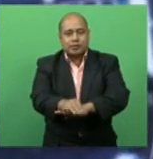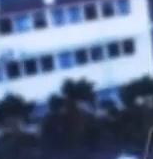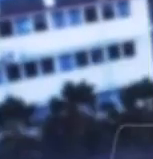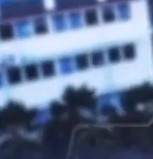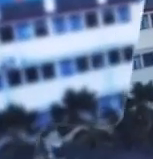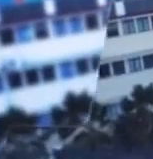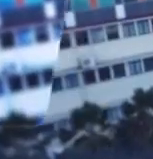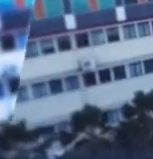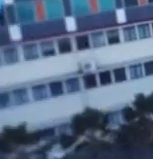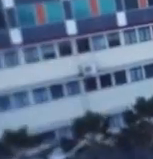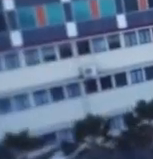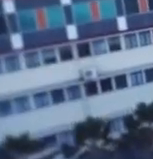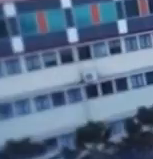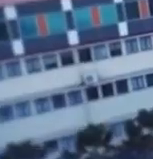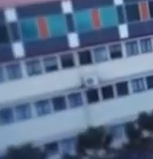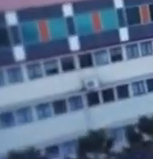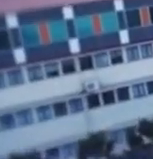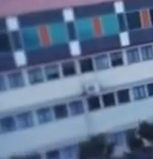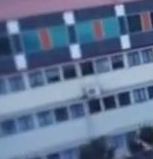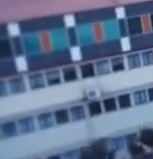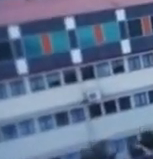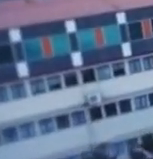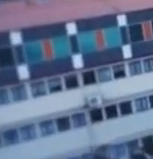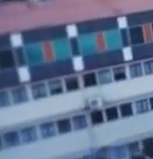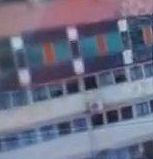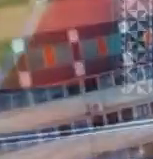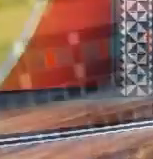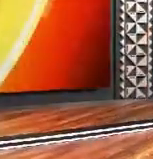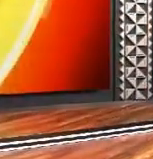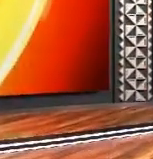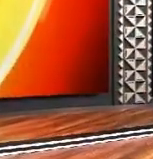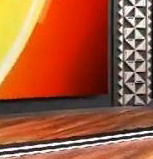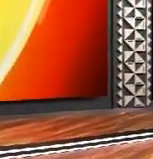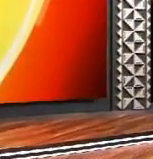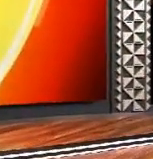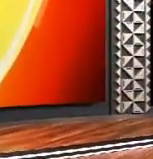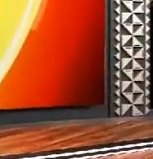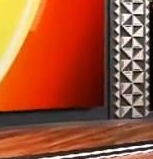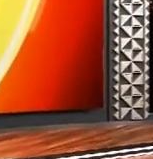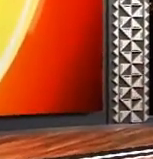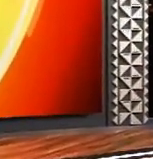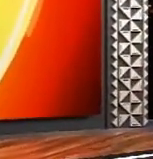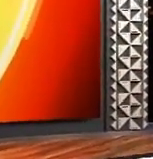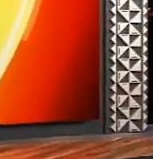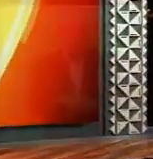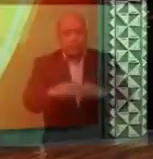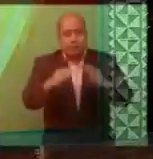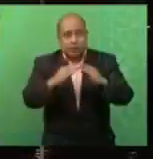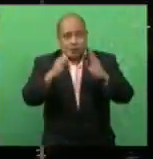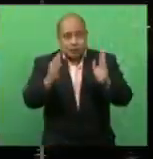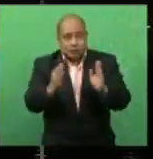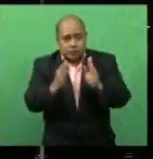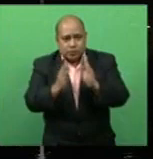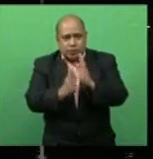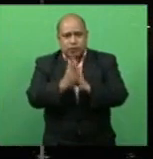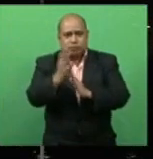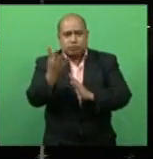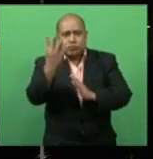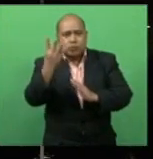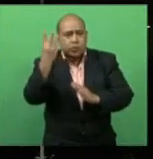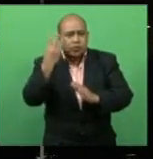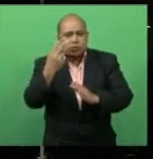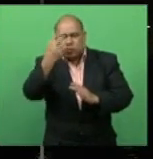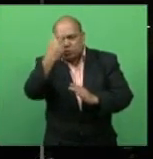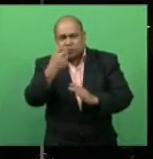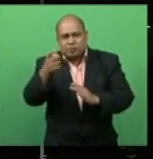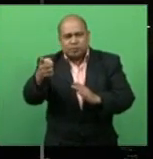From the studios of FBC Suva, Jackie Smith. The house fire that claimed the lives of 4 elderly women in Benau